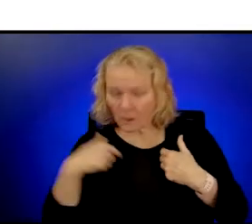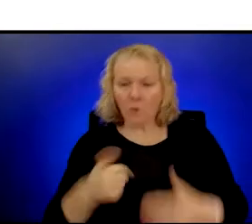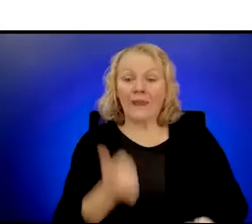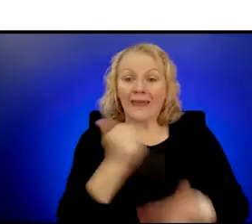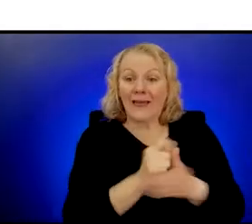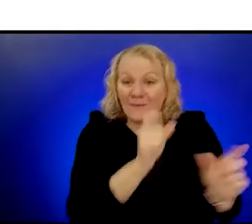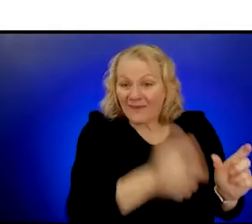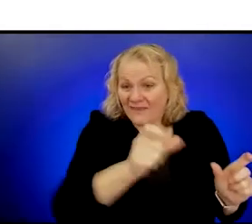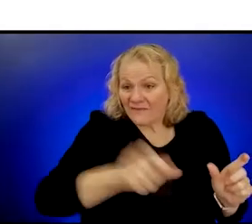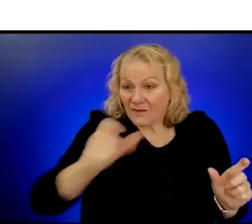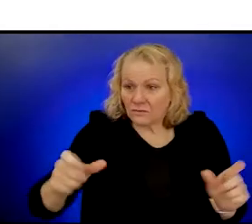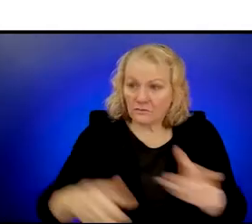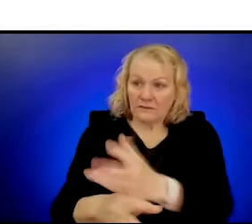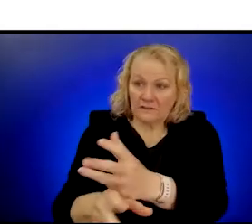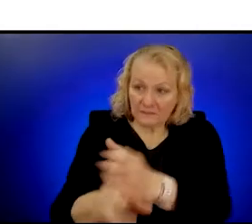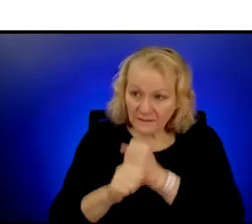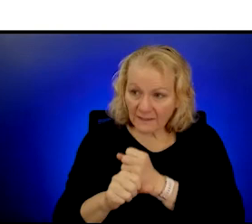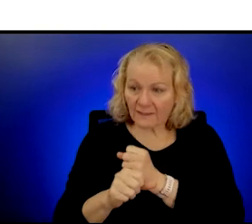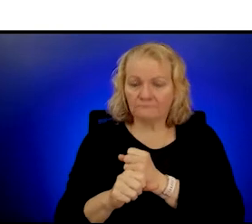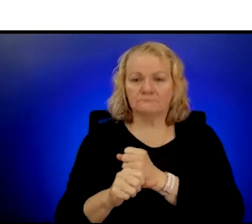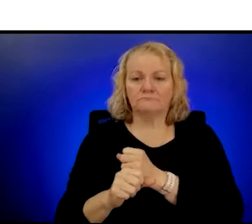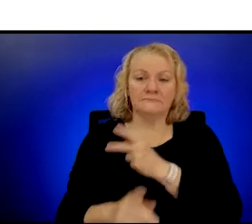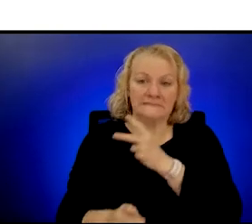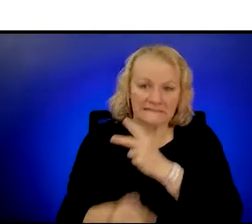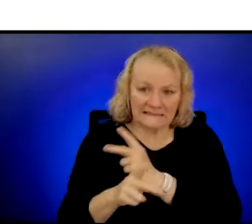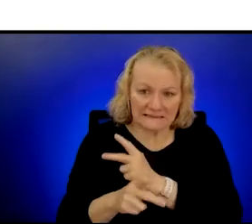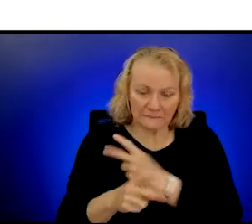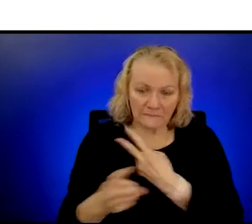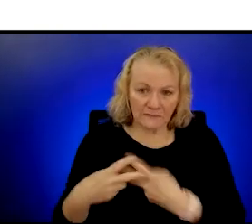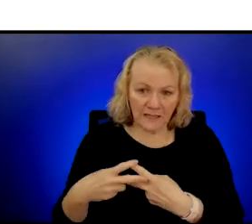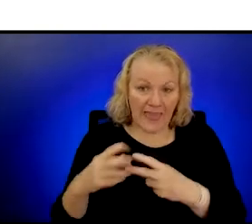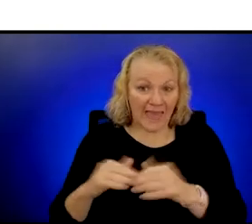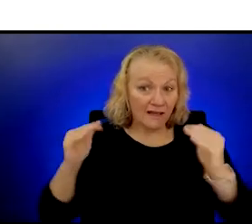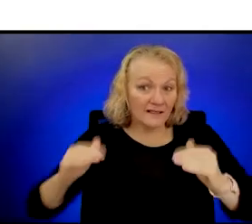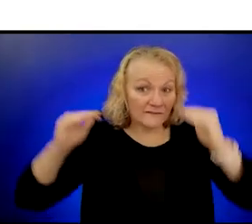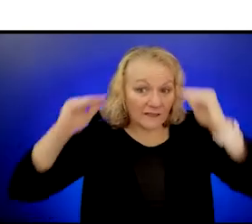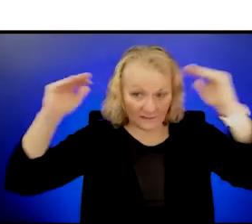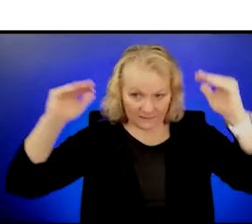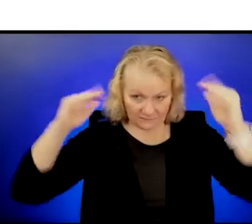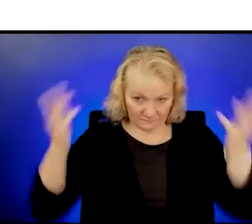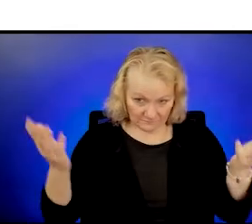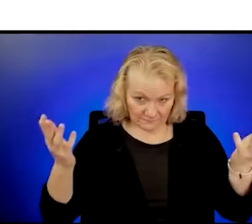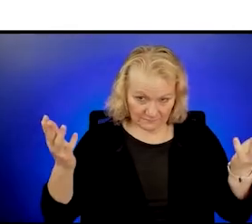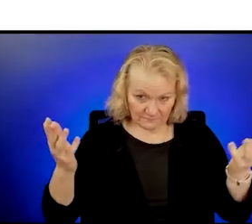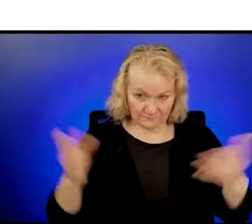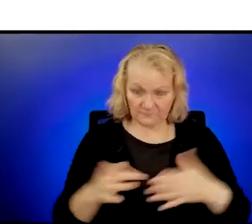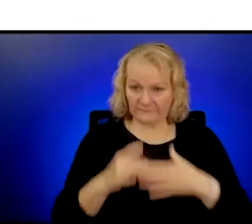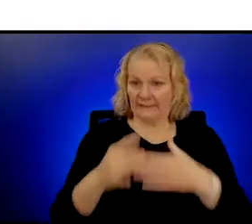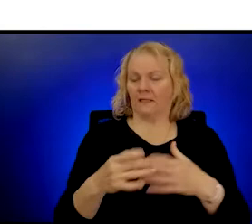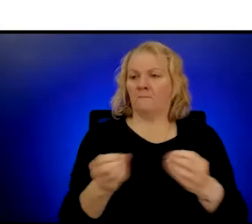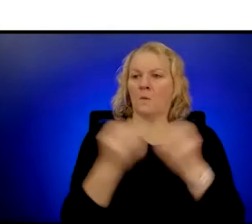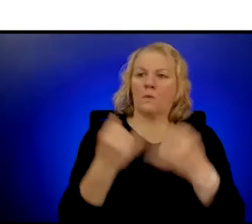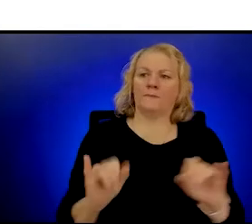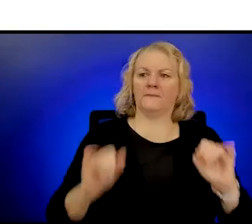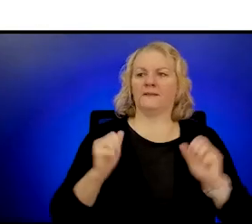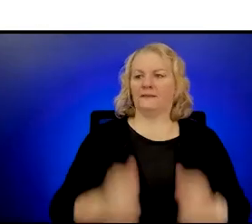disabilities obtain, maintain, and advance in employment to lead more independent